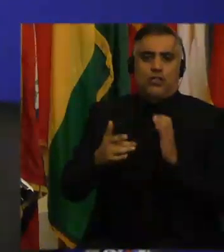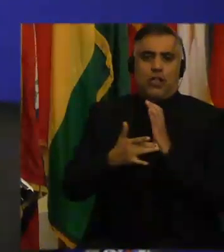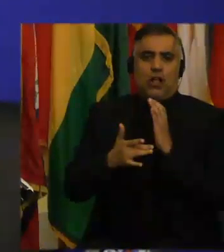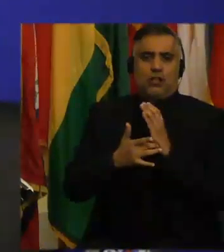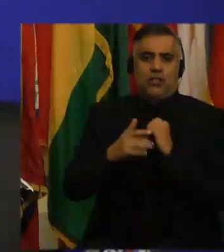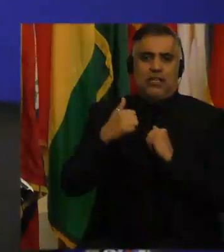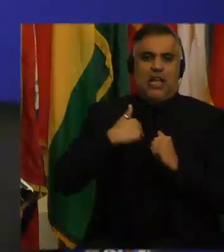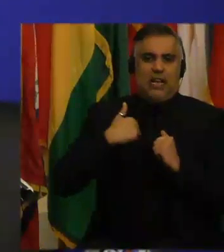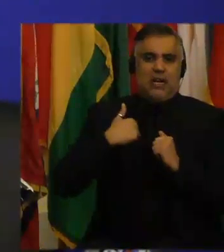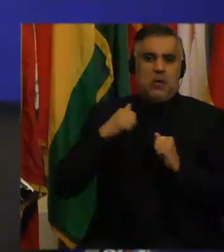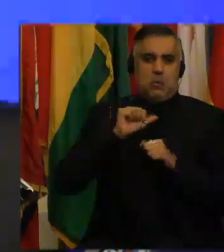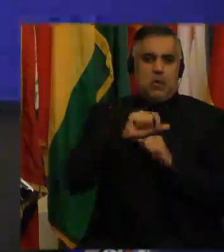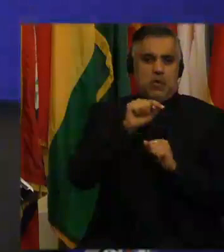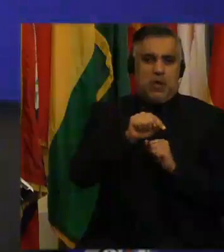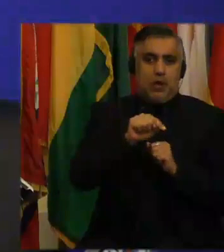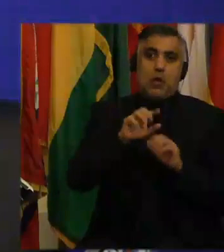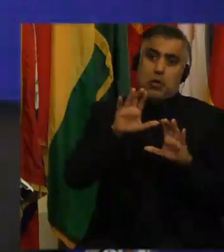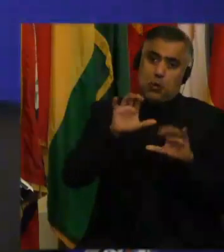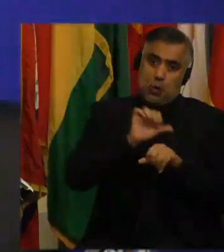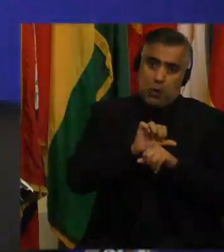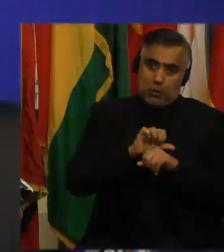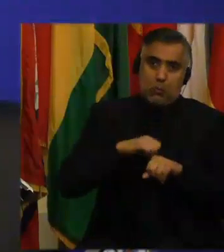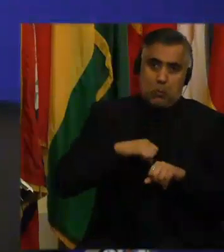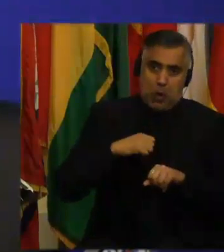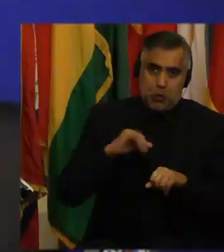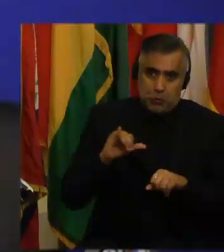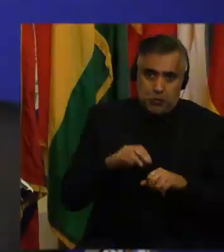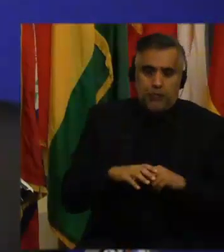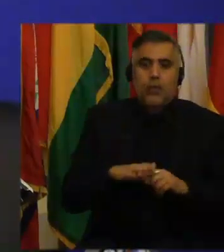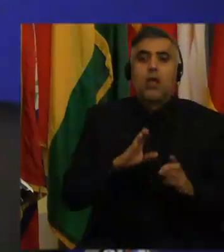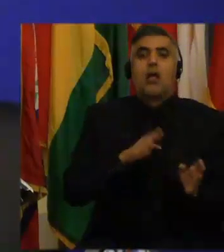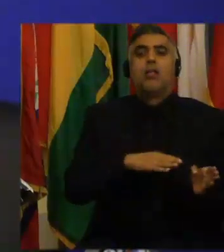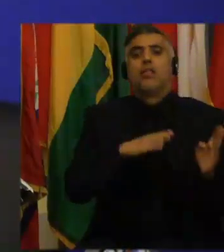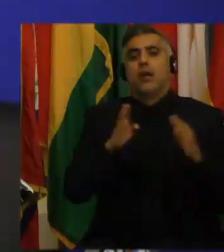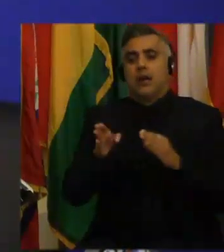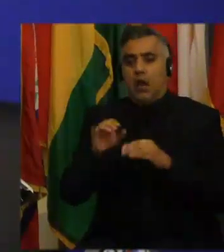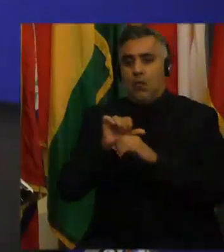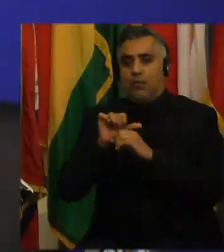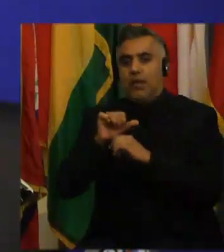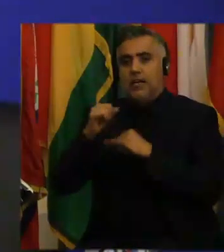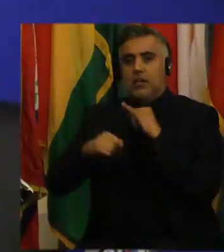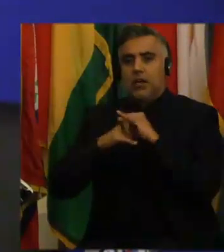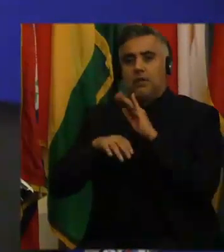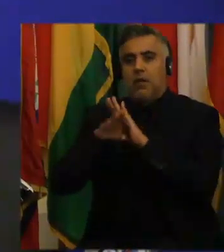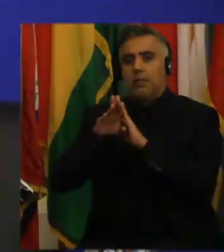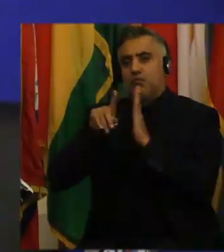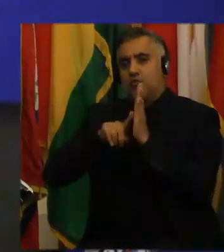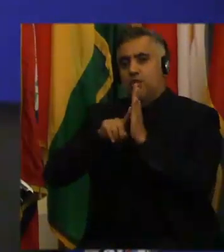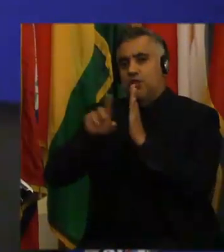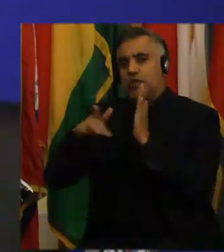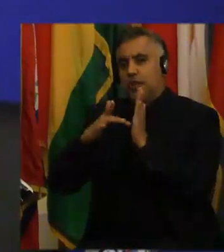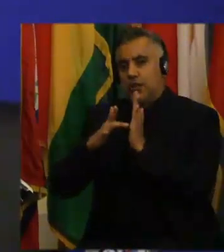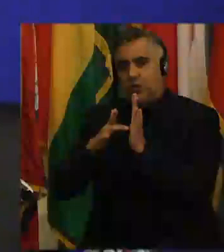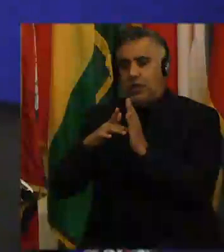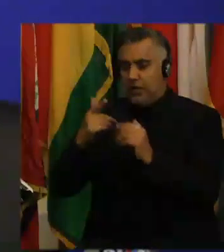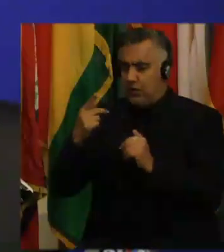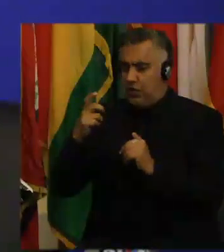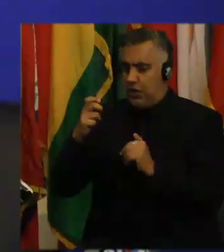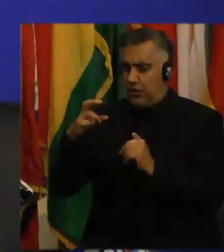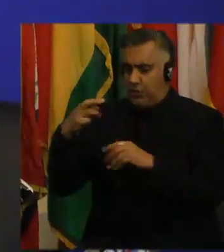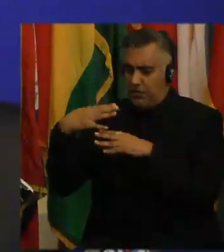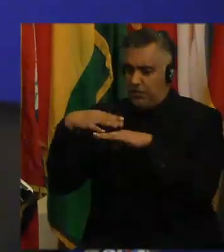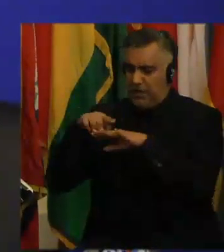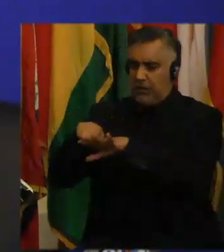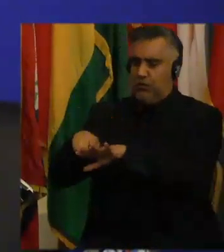Canada. And we did great work, and I was really proud. Then I worked for International Development Research Center in the gender mainstreaming